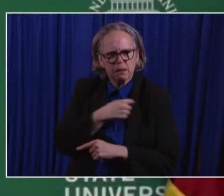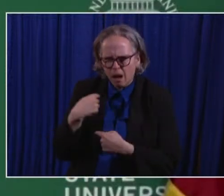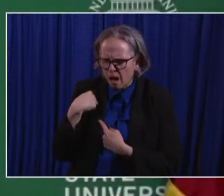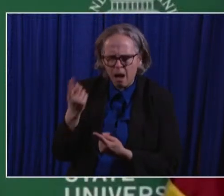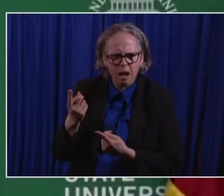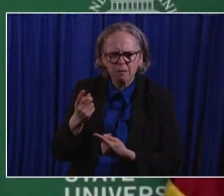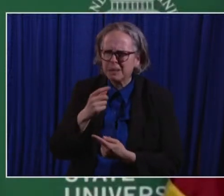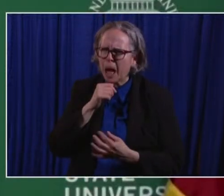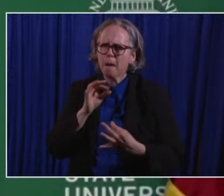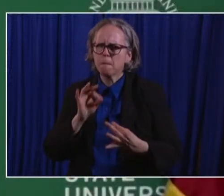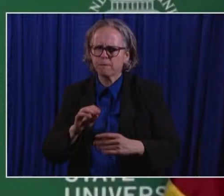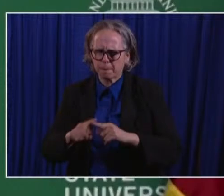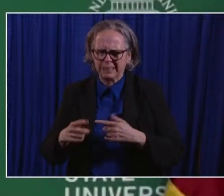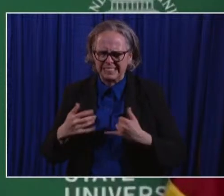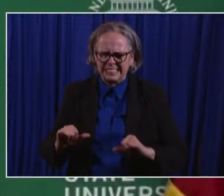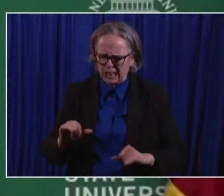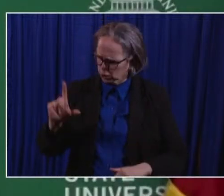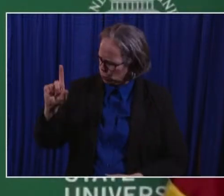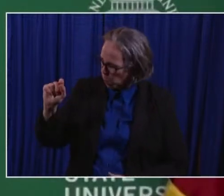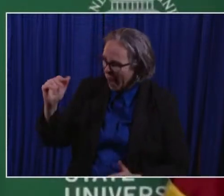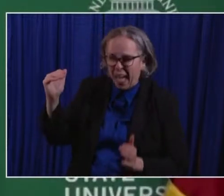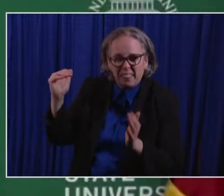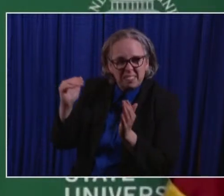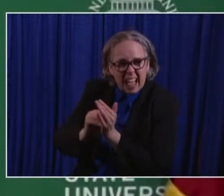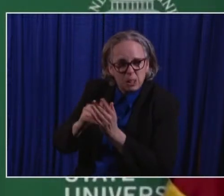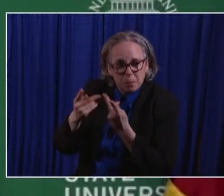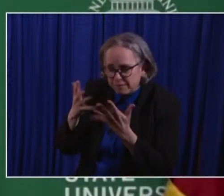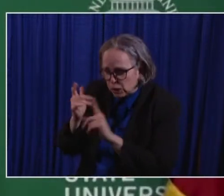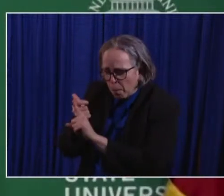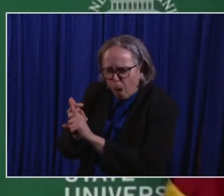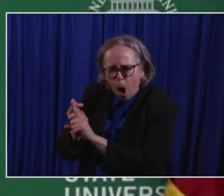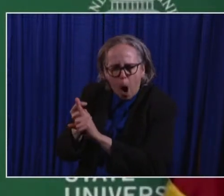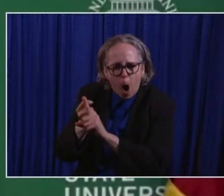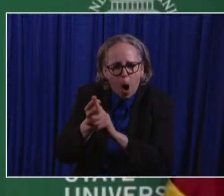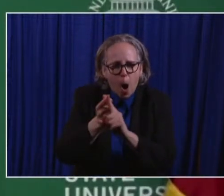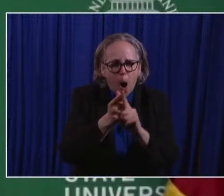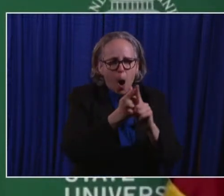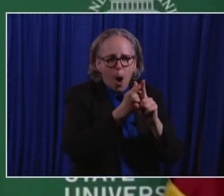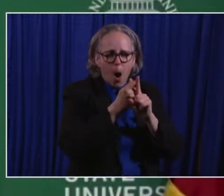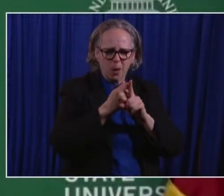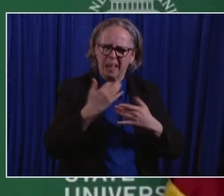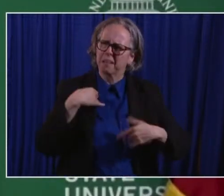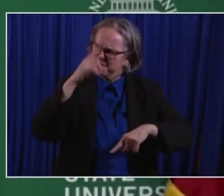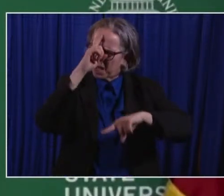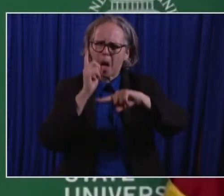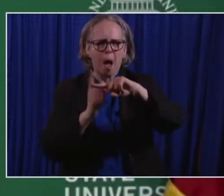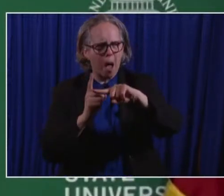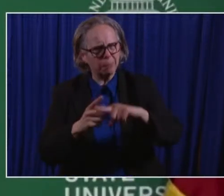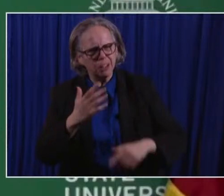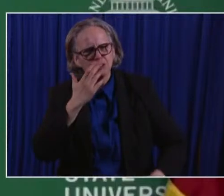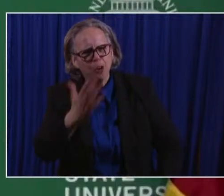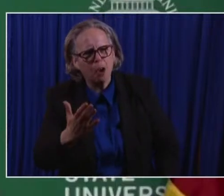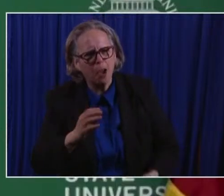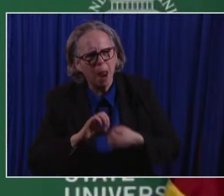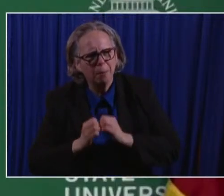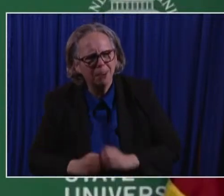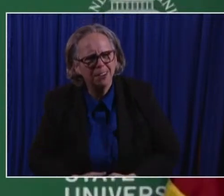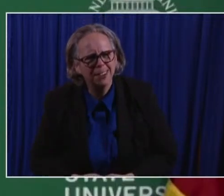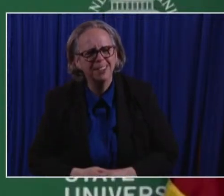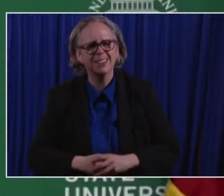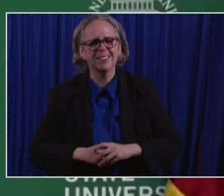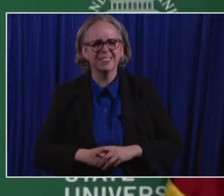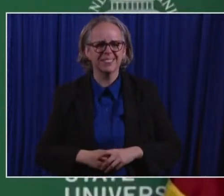got the shot and they're moving. So I'm still very optimistic, and we just not, we're not going to get it